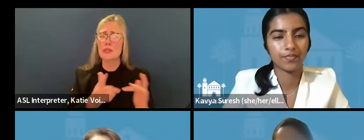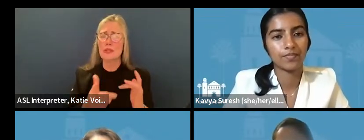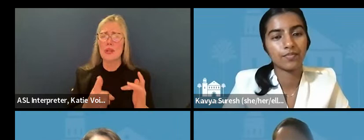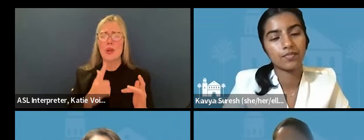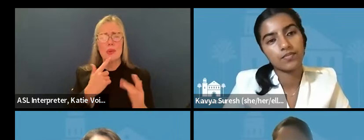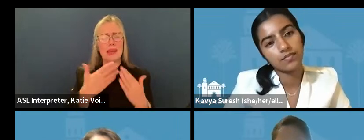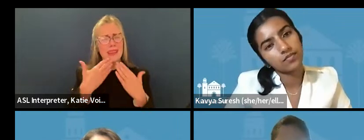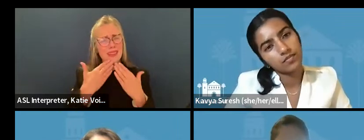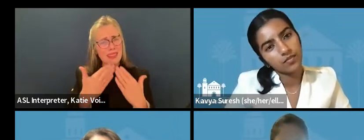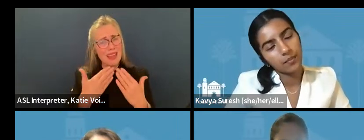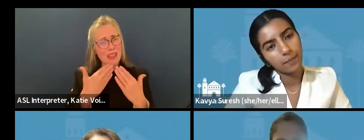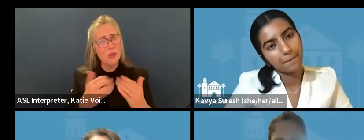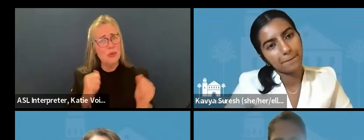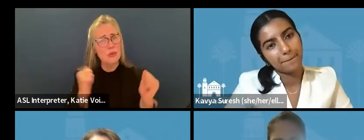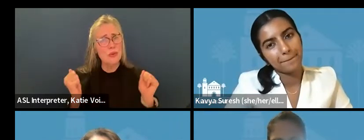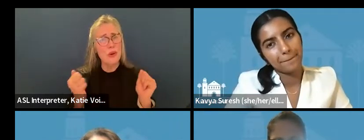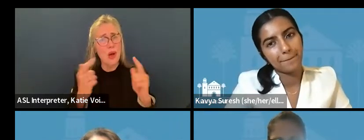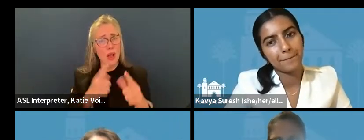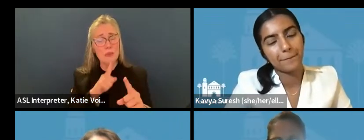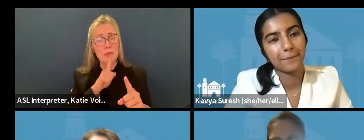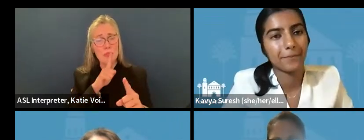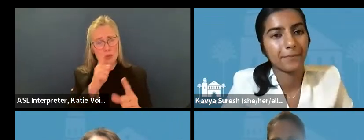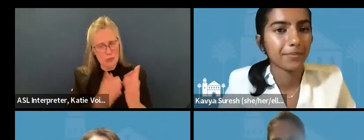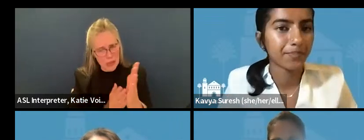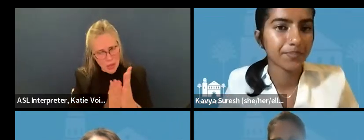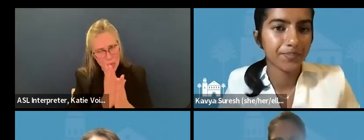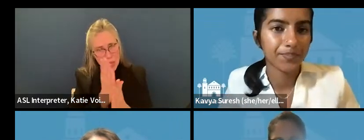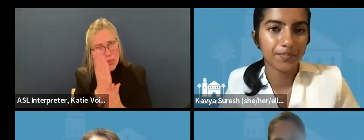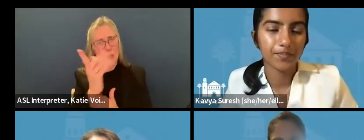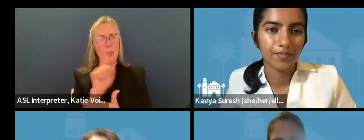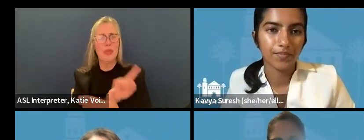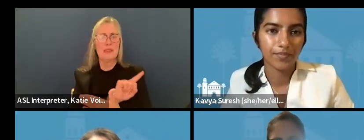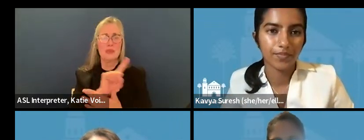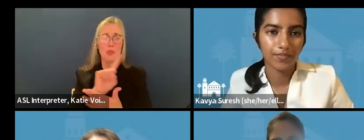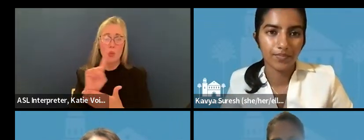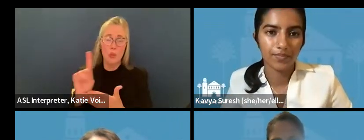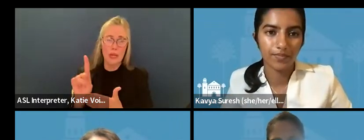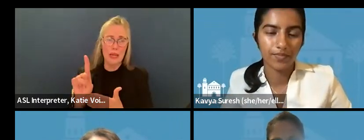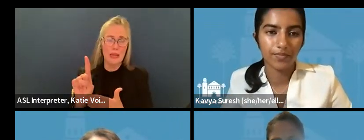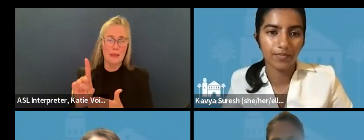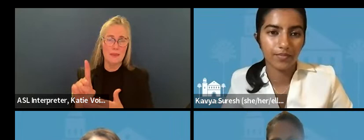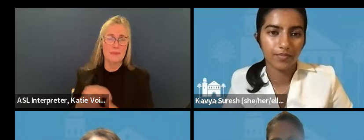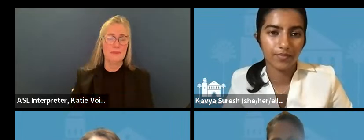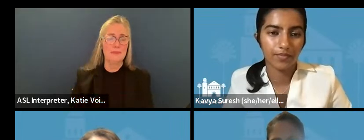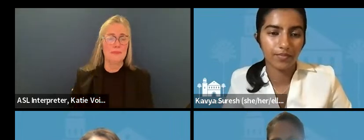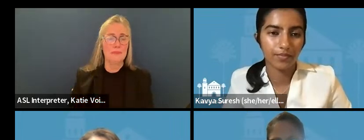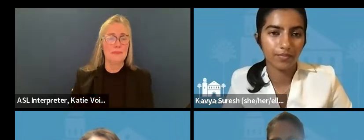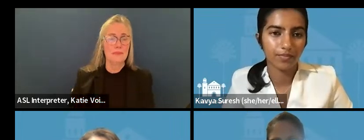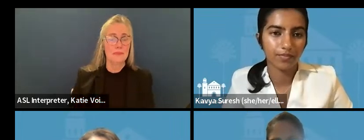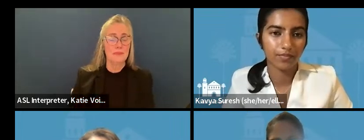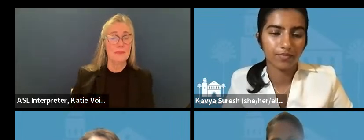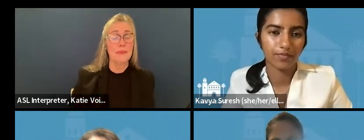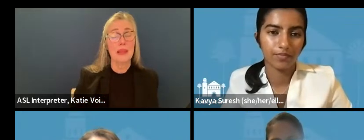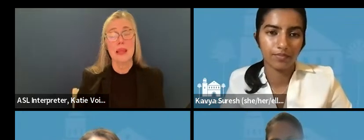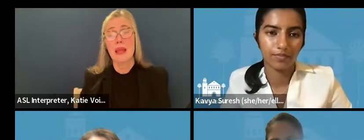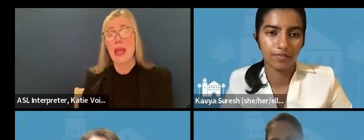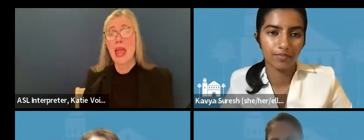had. I just want to, also give kudos to the efforts by